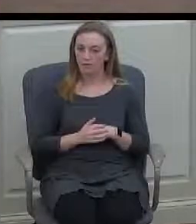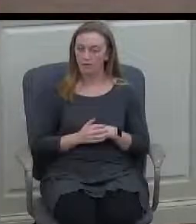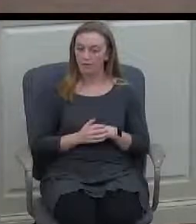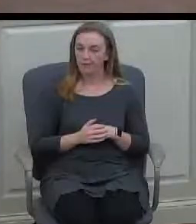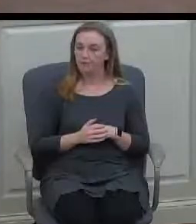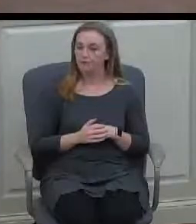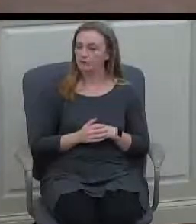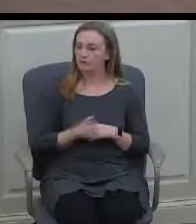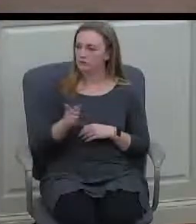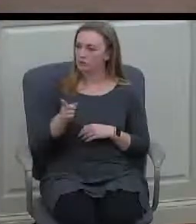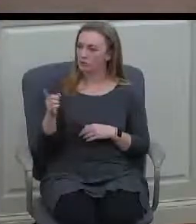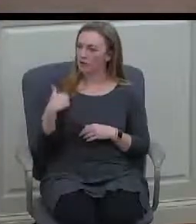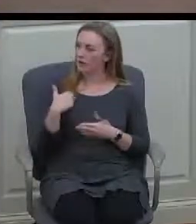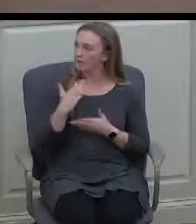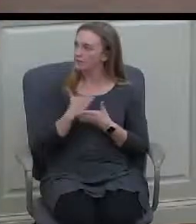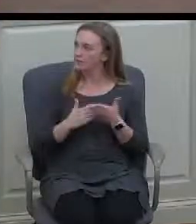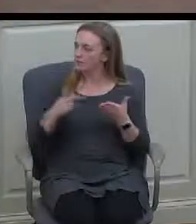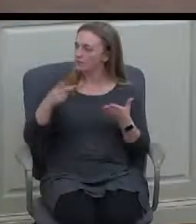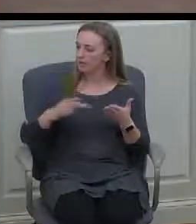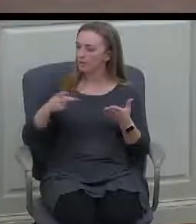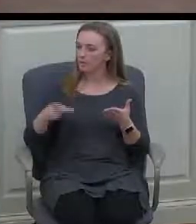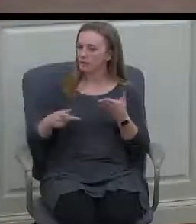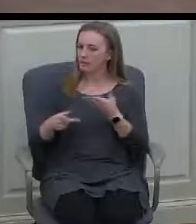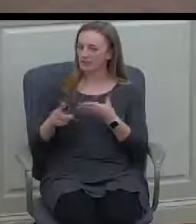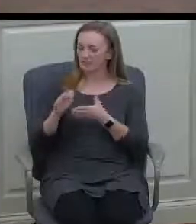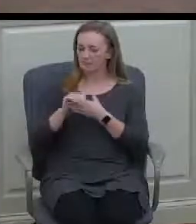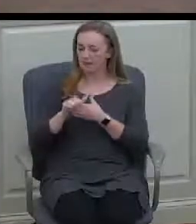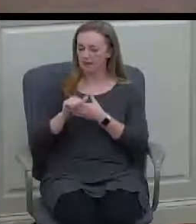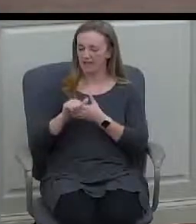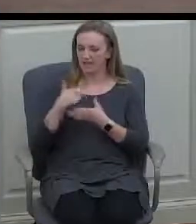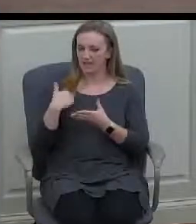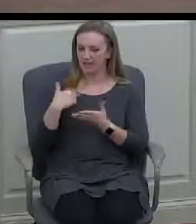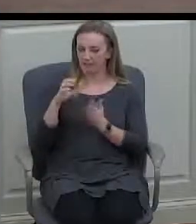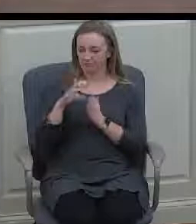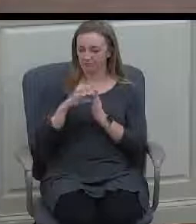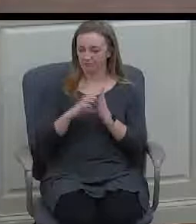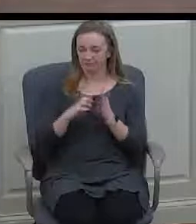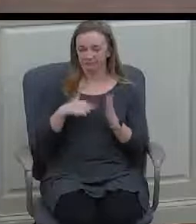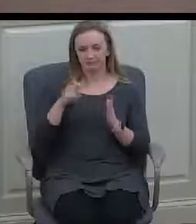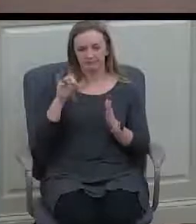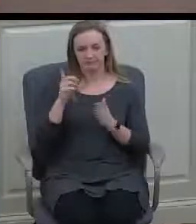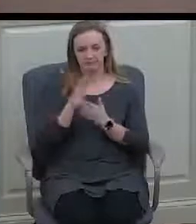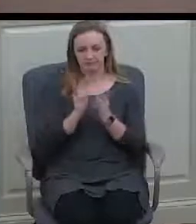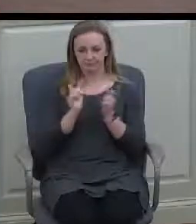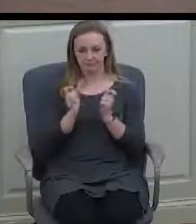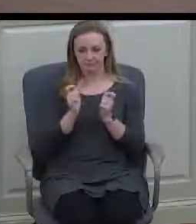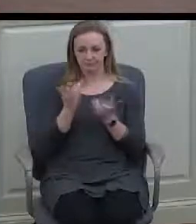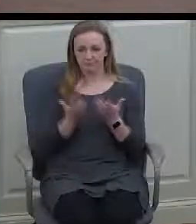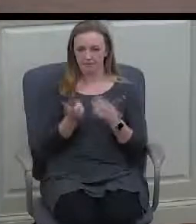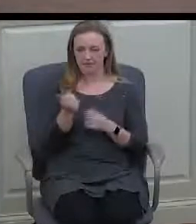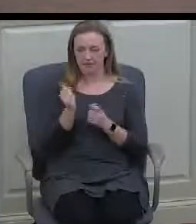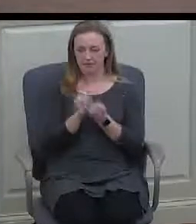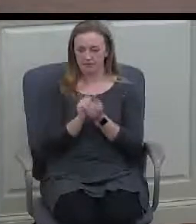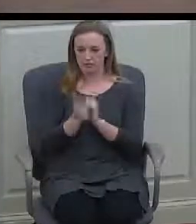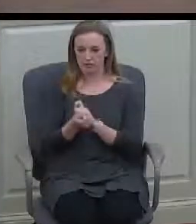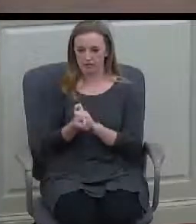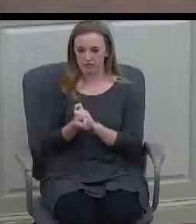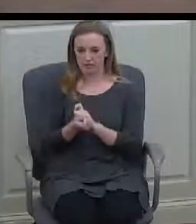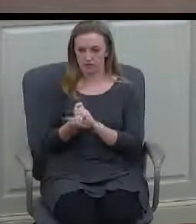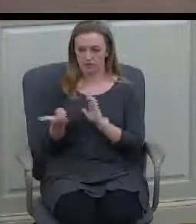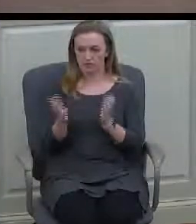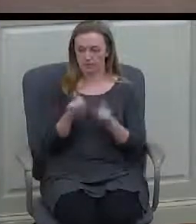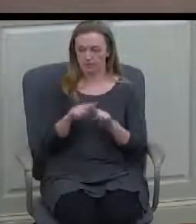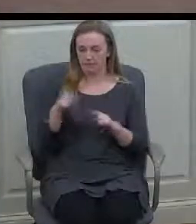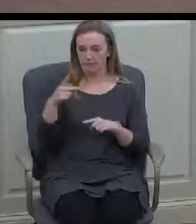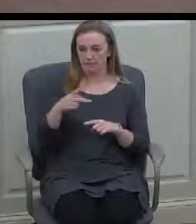You have some slides with you, I believe, in your packet. I did do some editing, so there might be a little bit of changes, but the